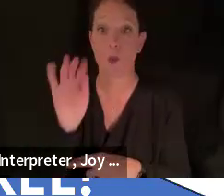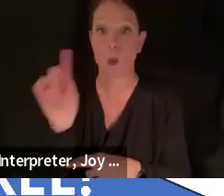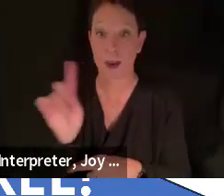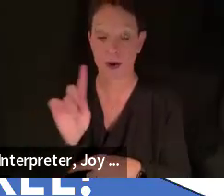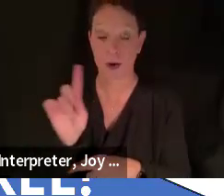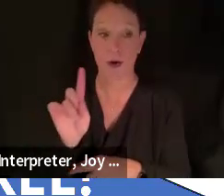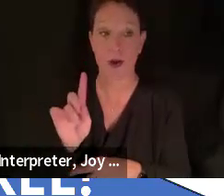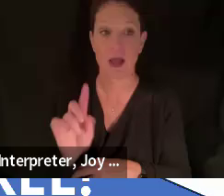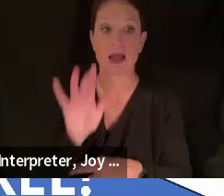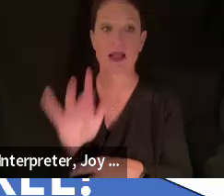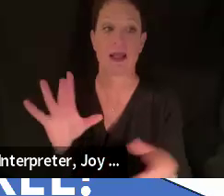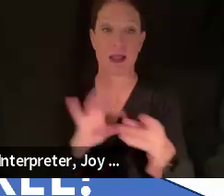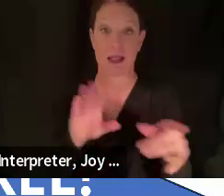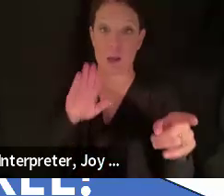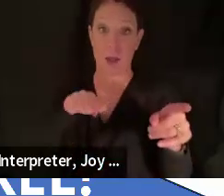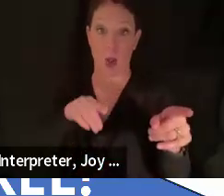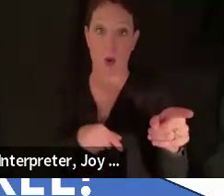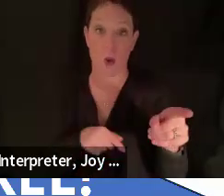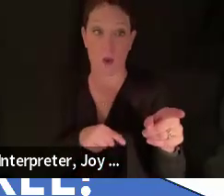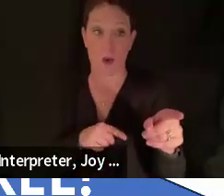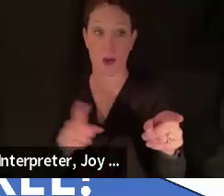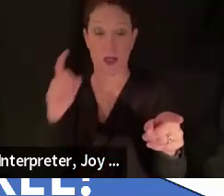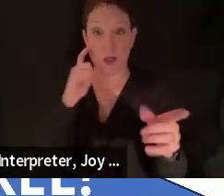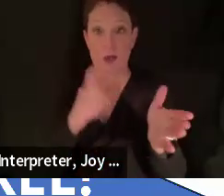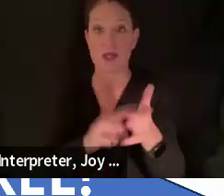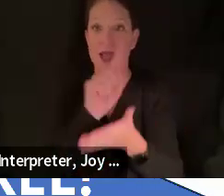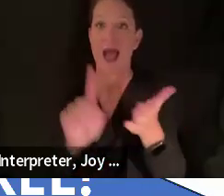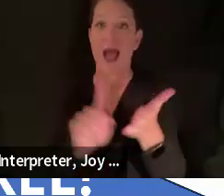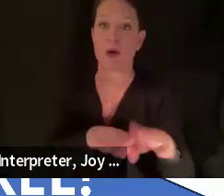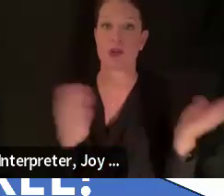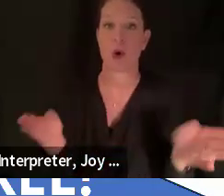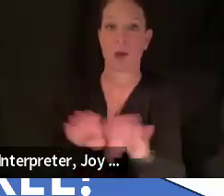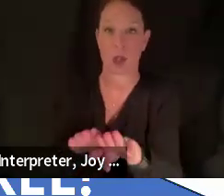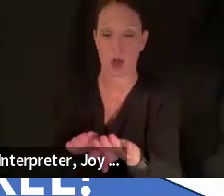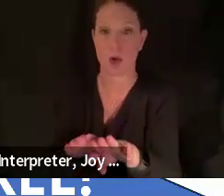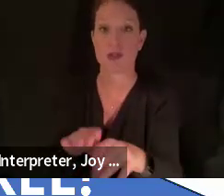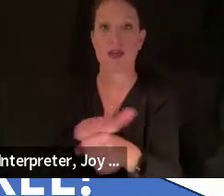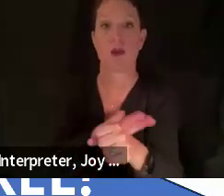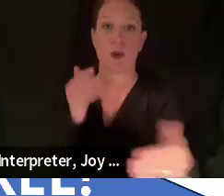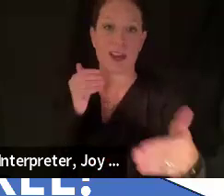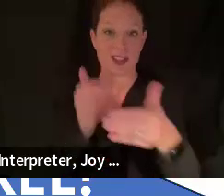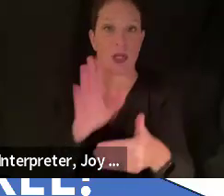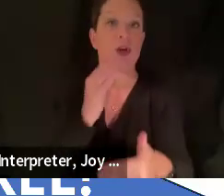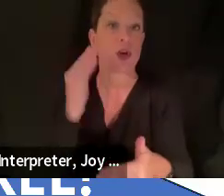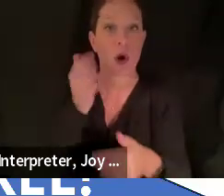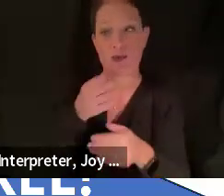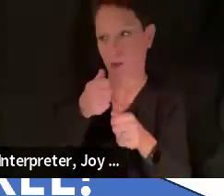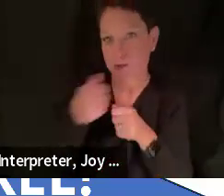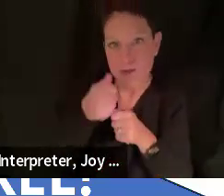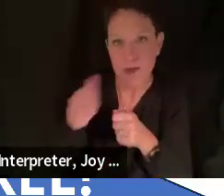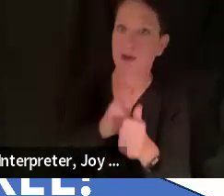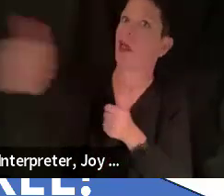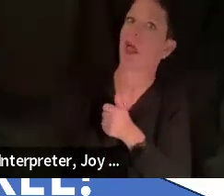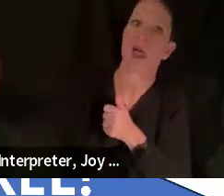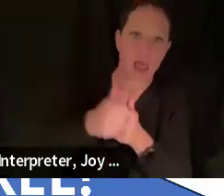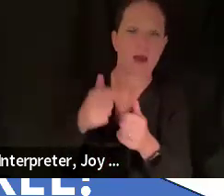essentially all you'd have to do is click on the link below to see the hours of operations and the locations that are closest to you. So essentially you don't have to go a